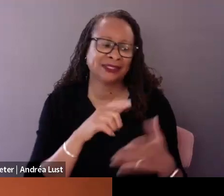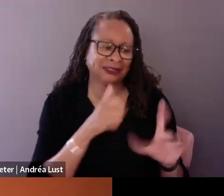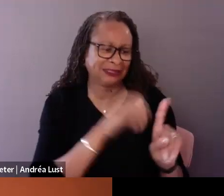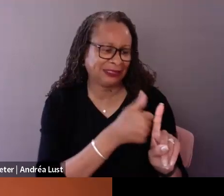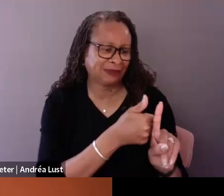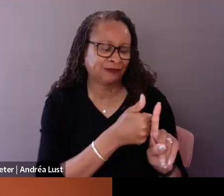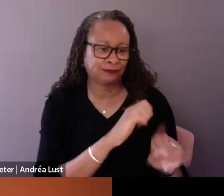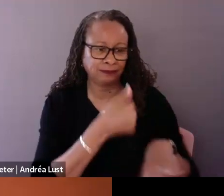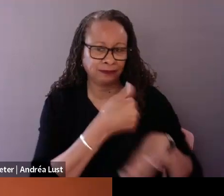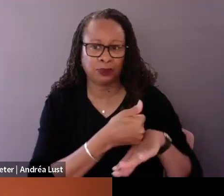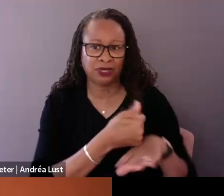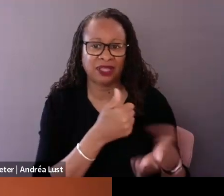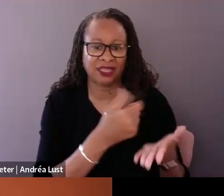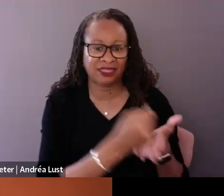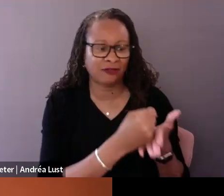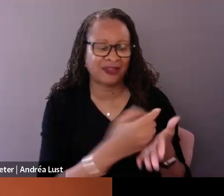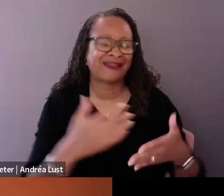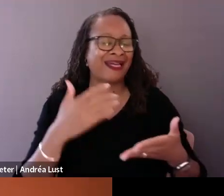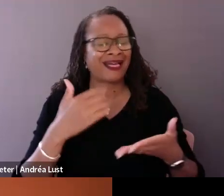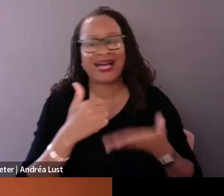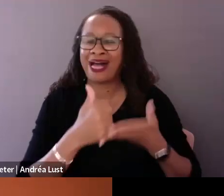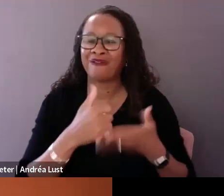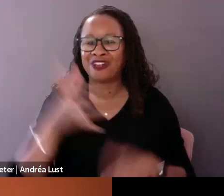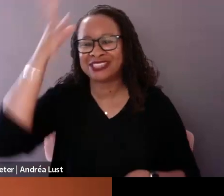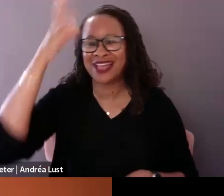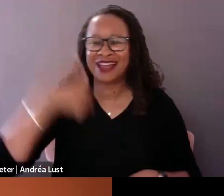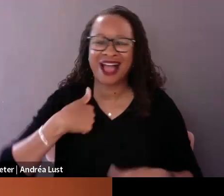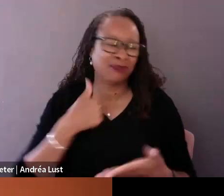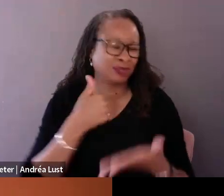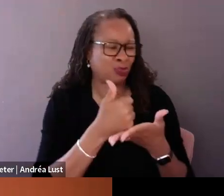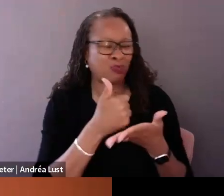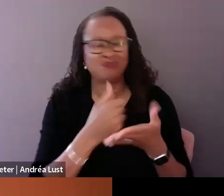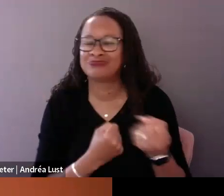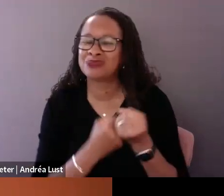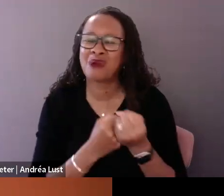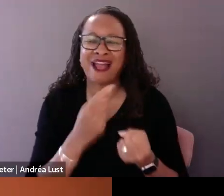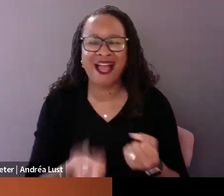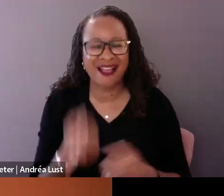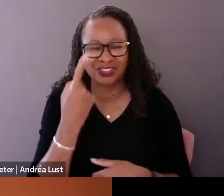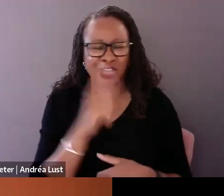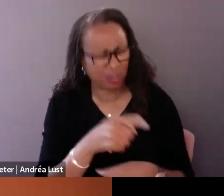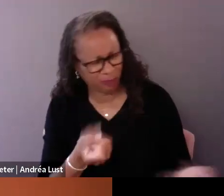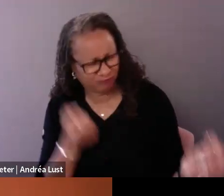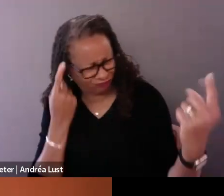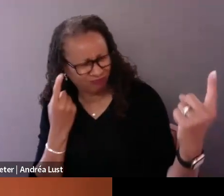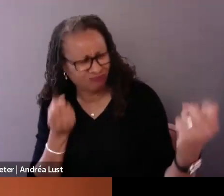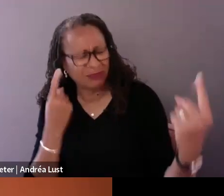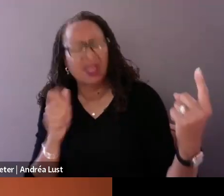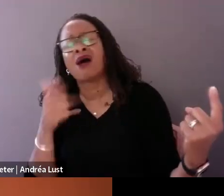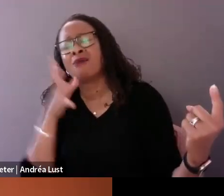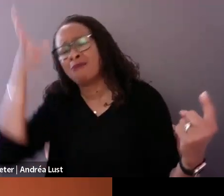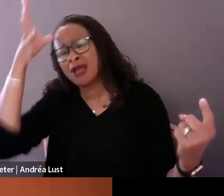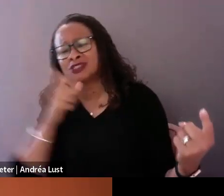and, again, helpful dad. I'm supportive. I get you. I hear you. You know, yeah, your parents don't understand